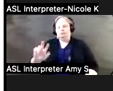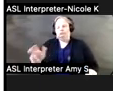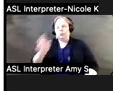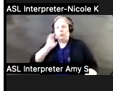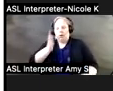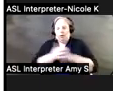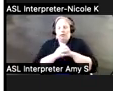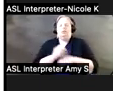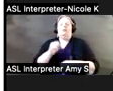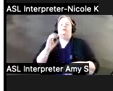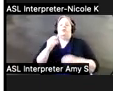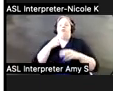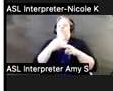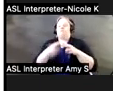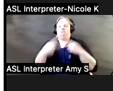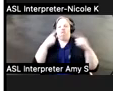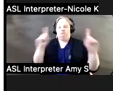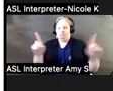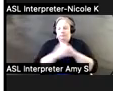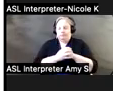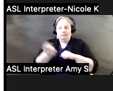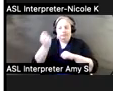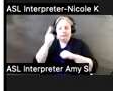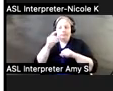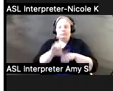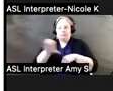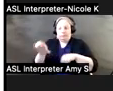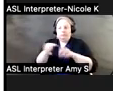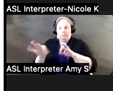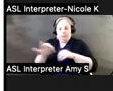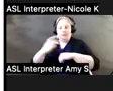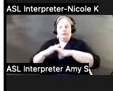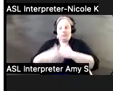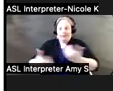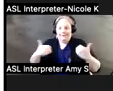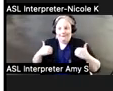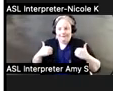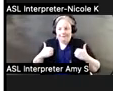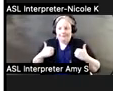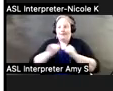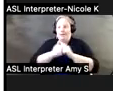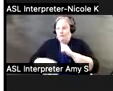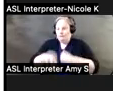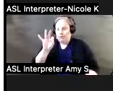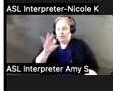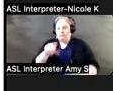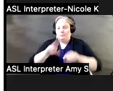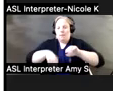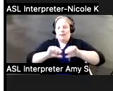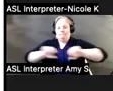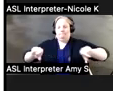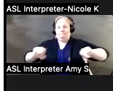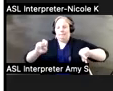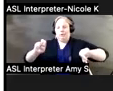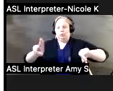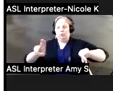a little bit of housekeeping. We do have closed captioning available, and that is down on your menu bar. If you click the CC